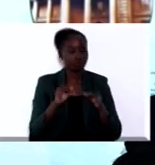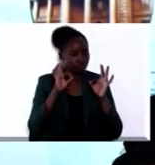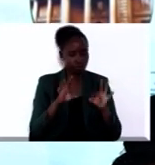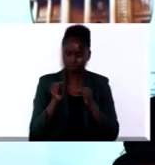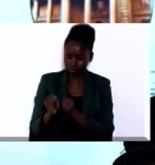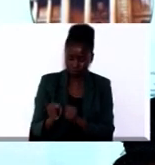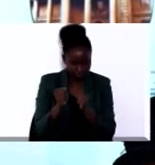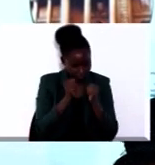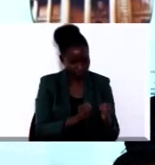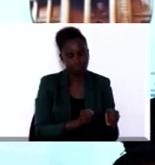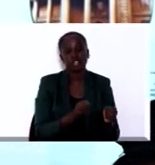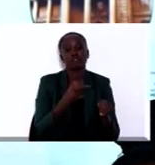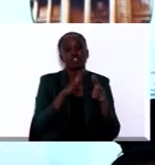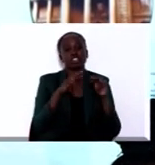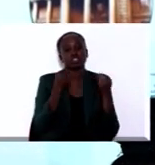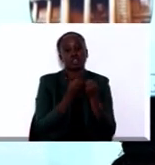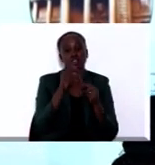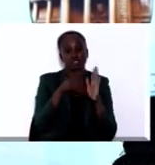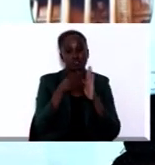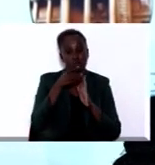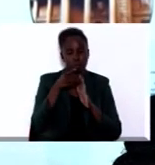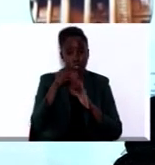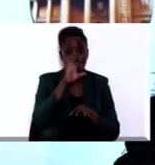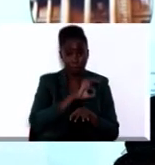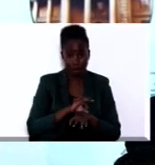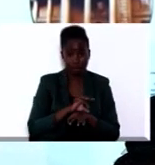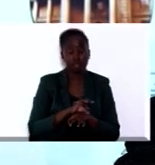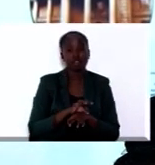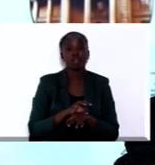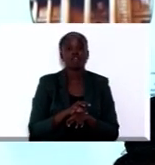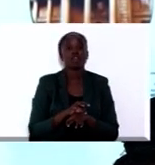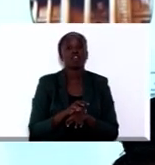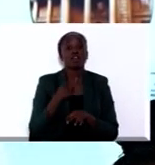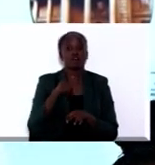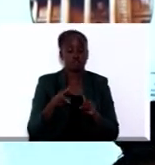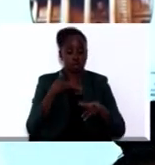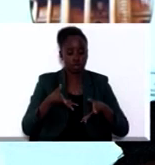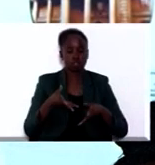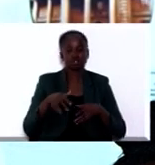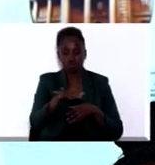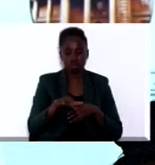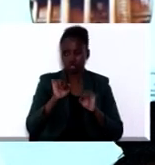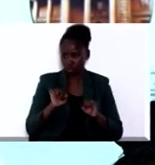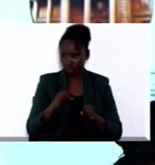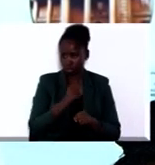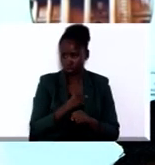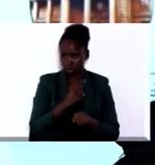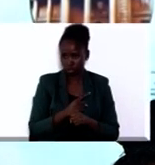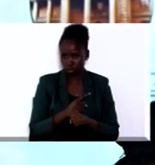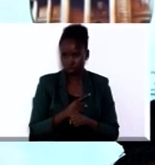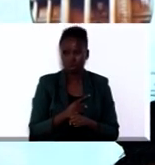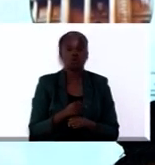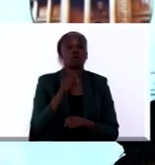to the national development plan in the conditions of Gauteng. We will also